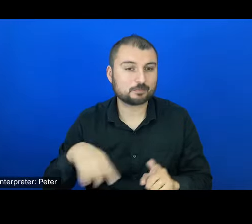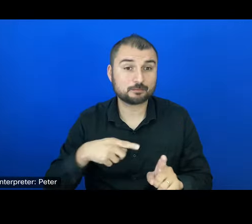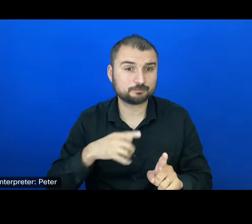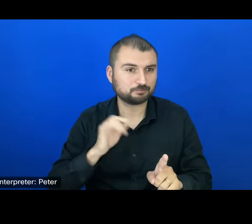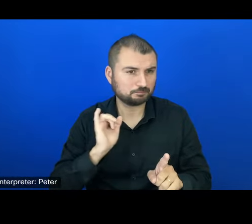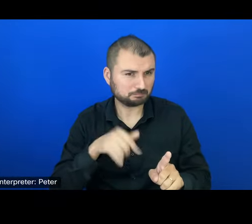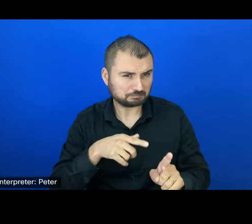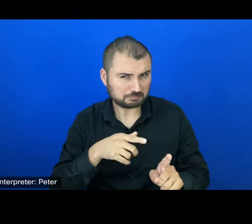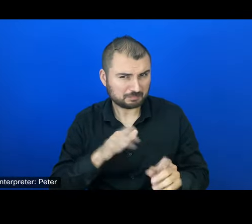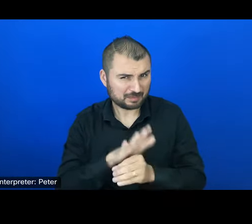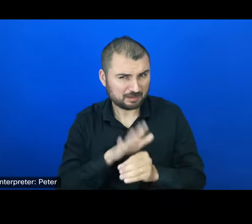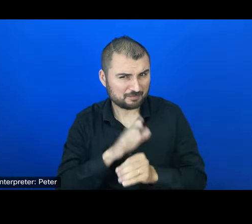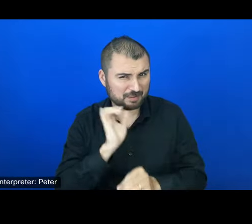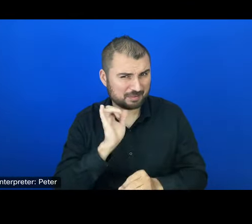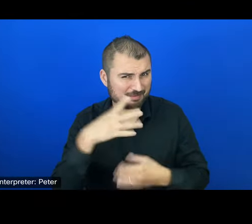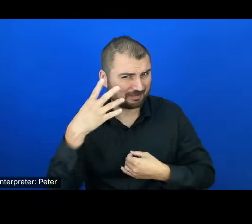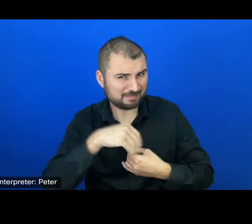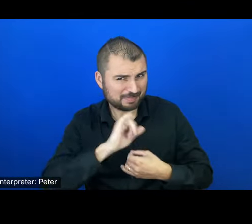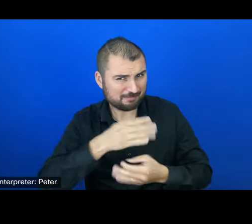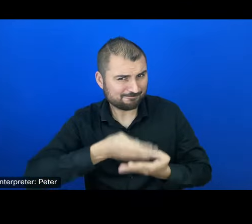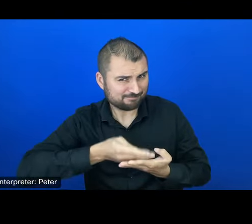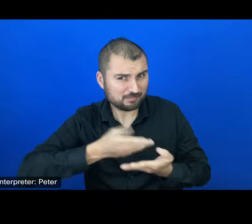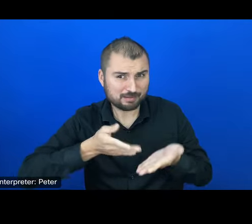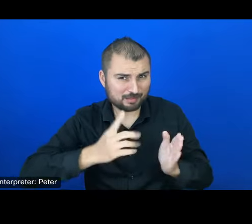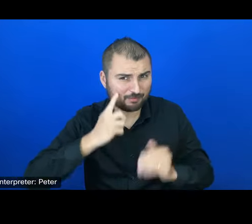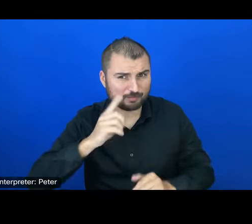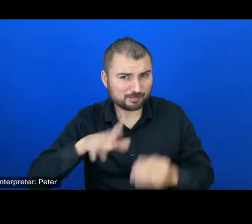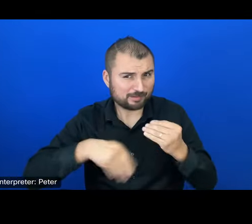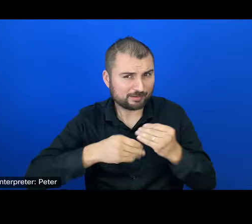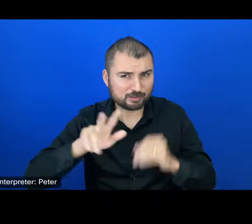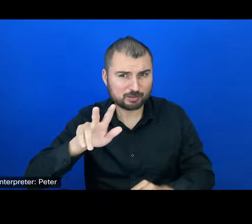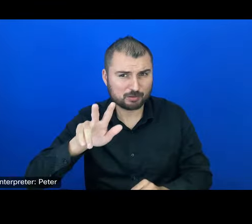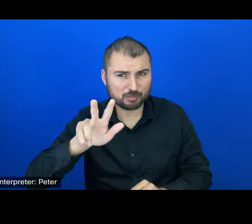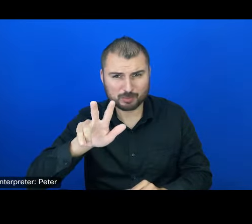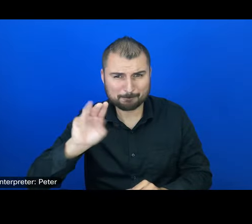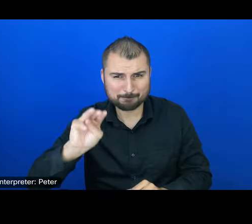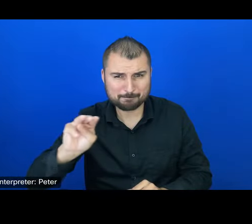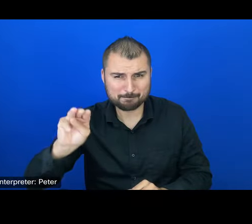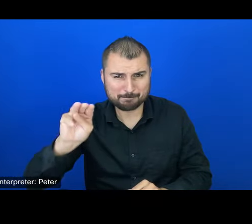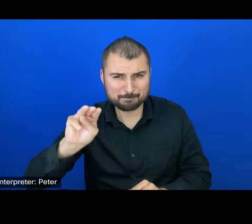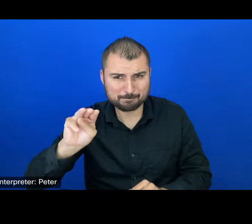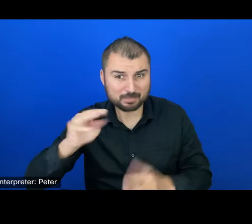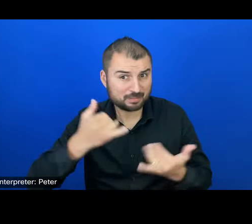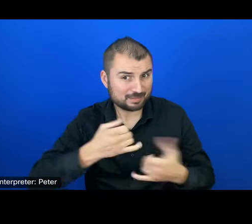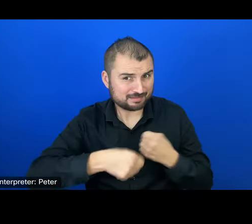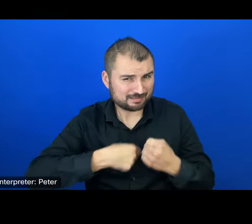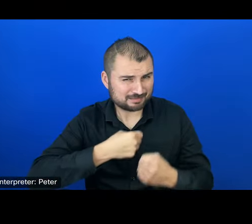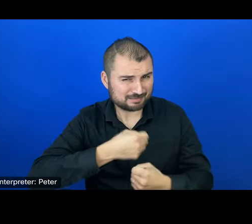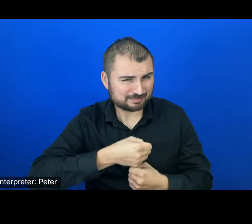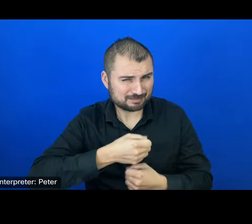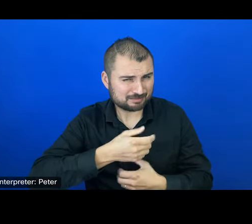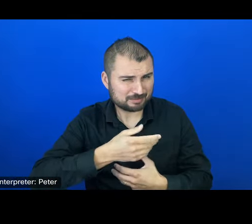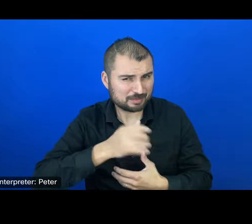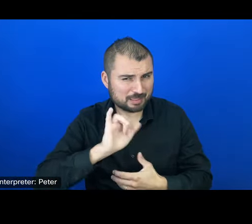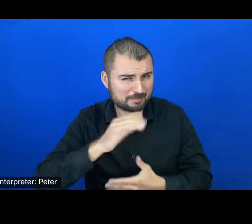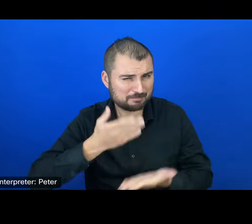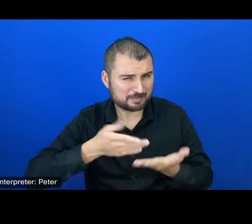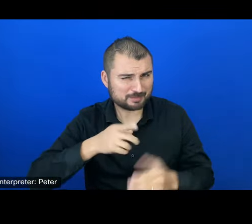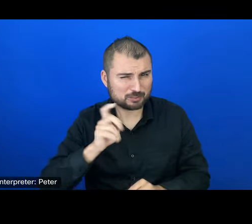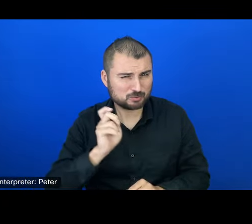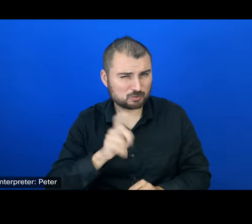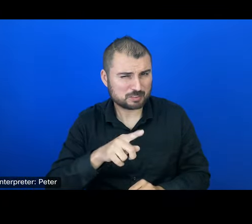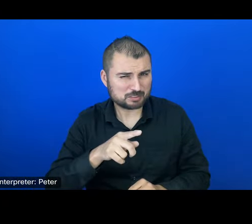enough in that fund to allow for the extra 3 million this year? And that's probably a question more that we